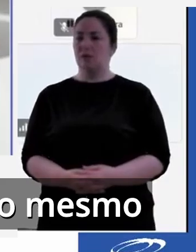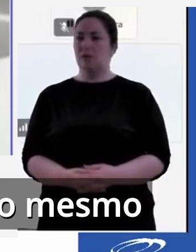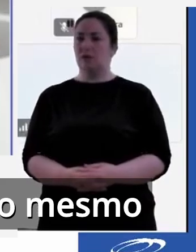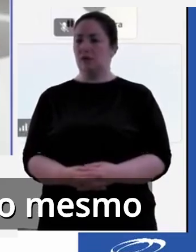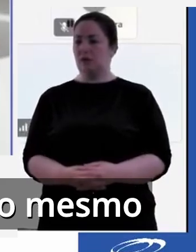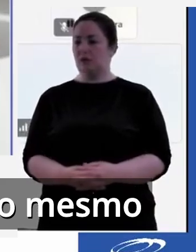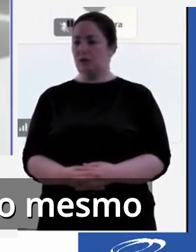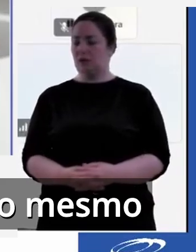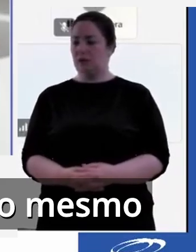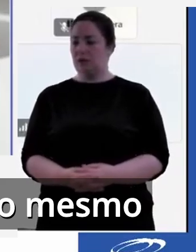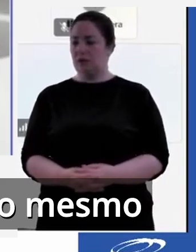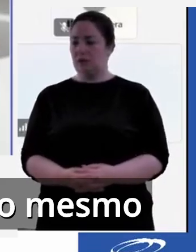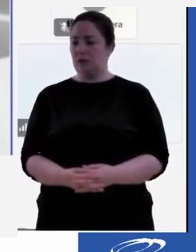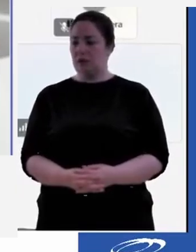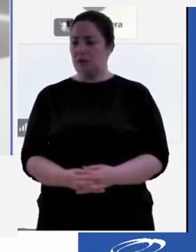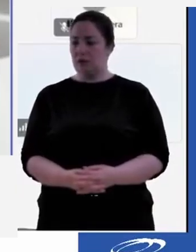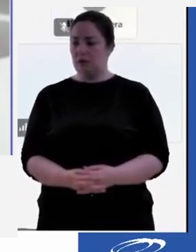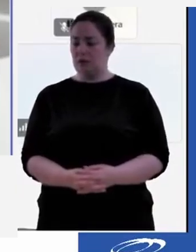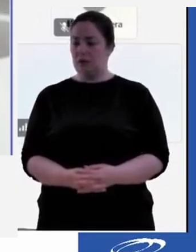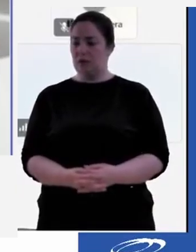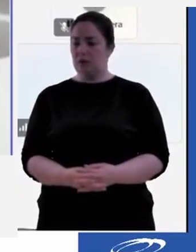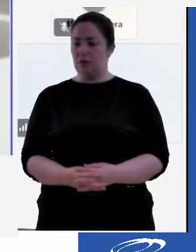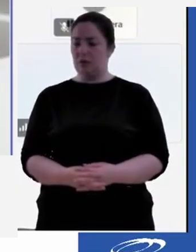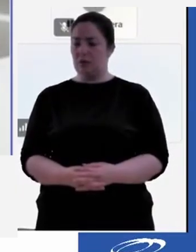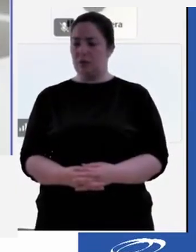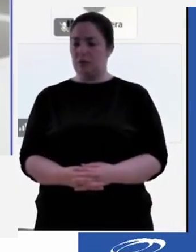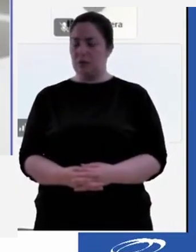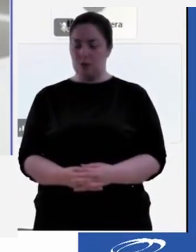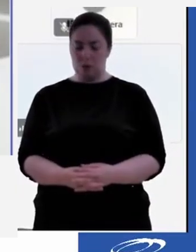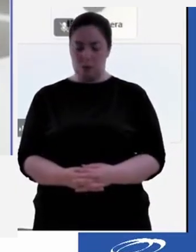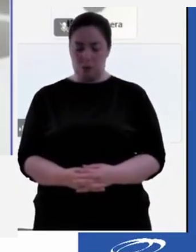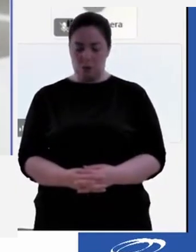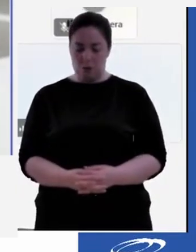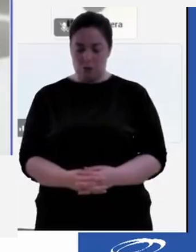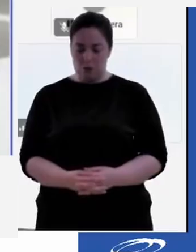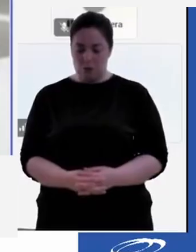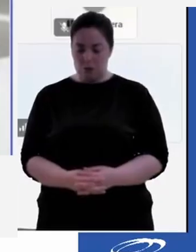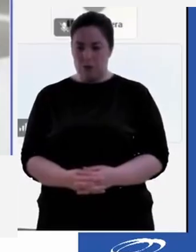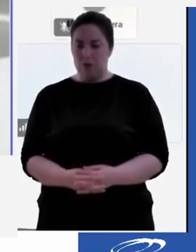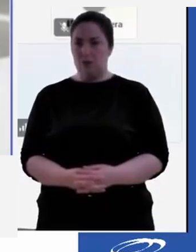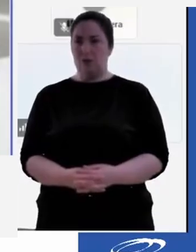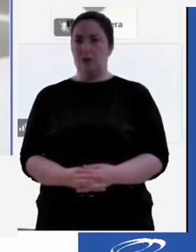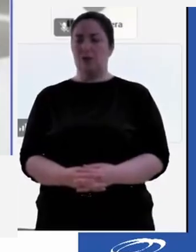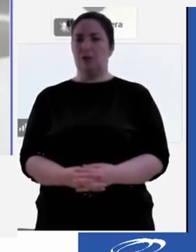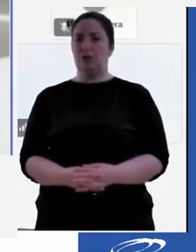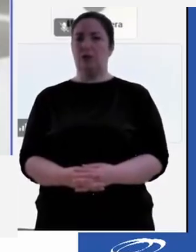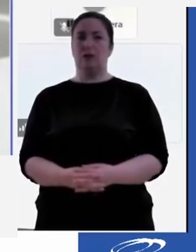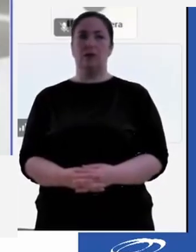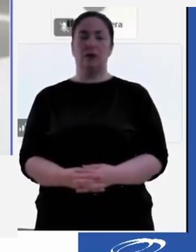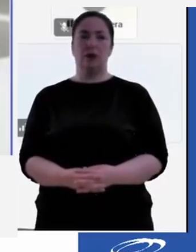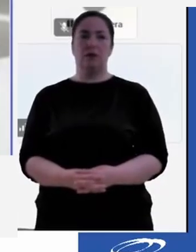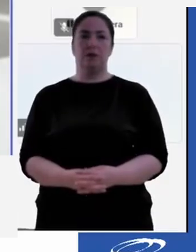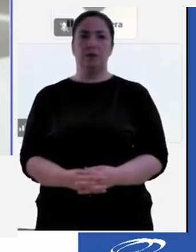ideally want 2 positive cultures for the same organism. So you can't get that with a single synovial fluid. Of course, you could